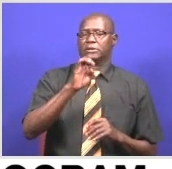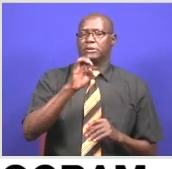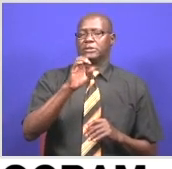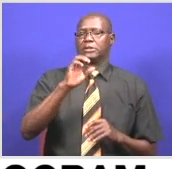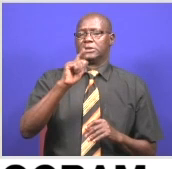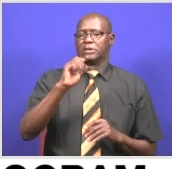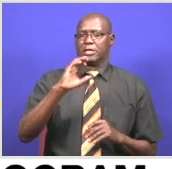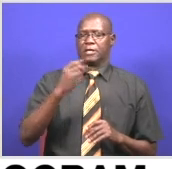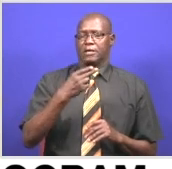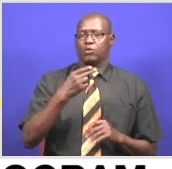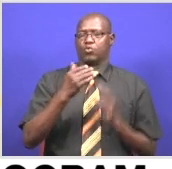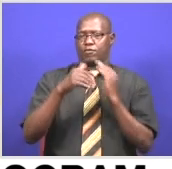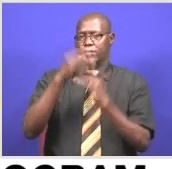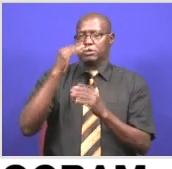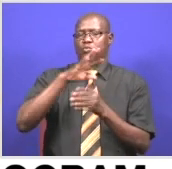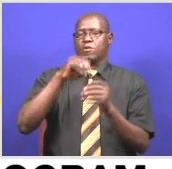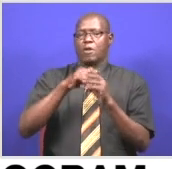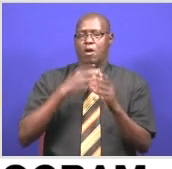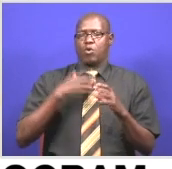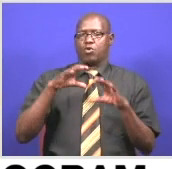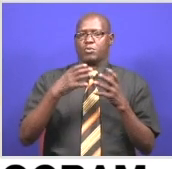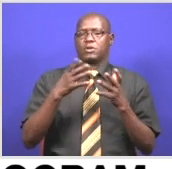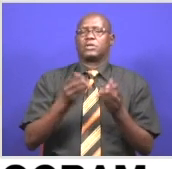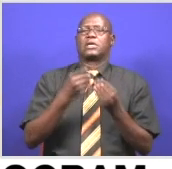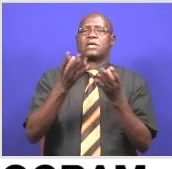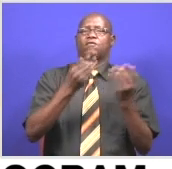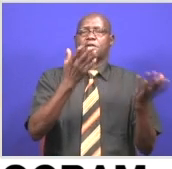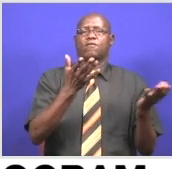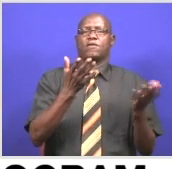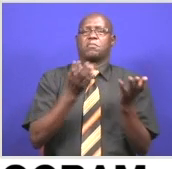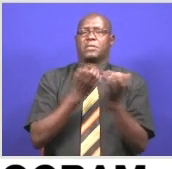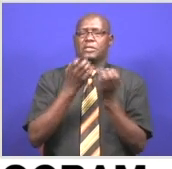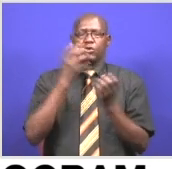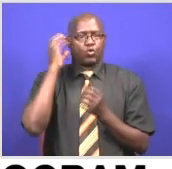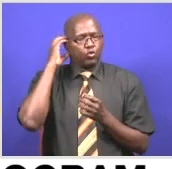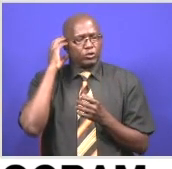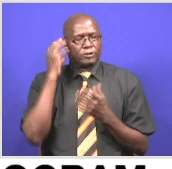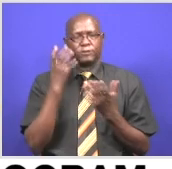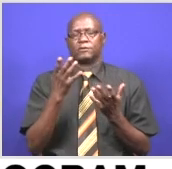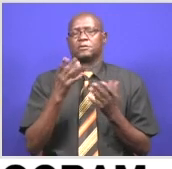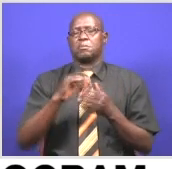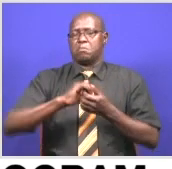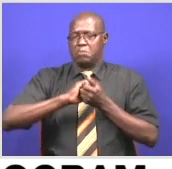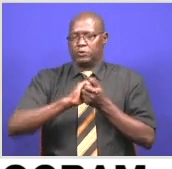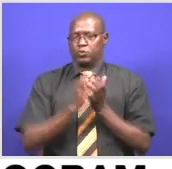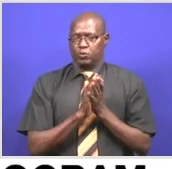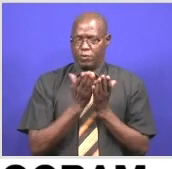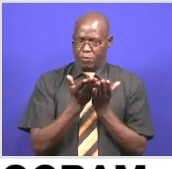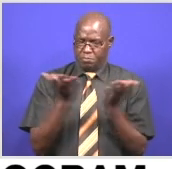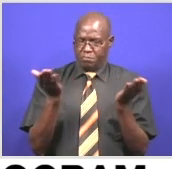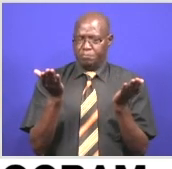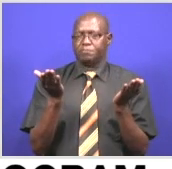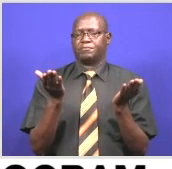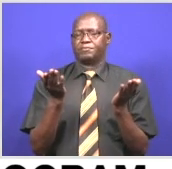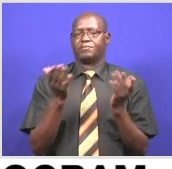community and it is offering business courses, it would be good that we partner with them so that they